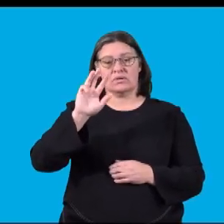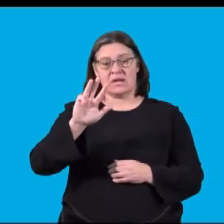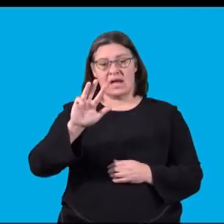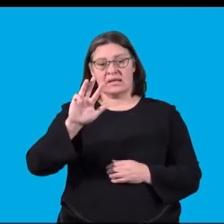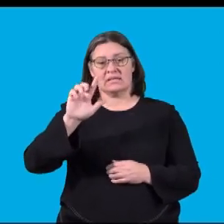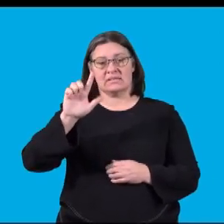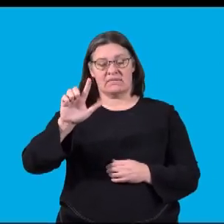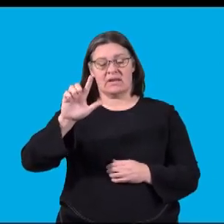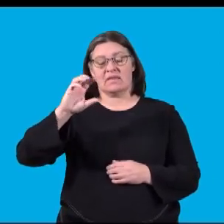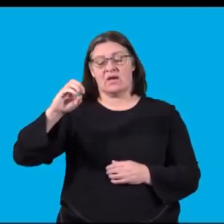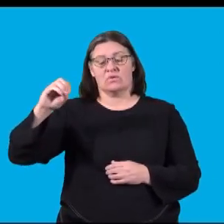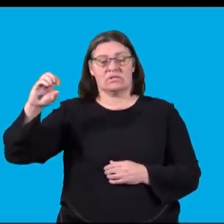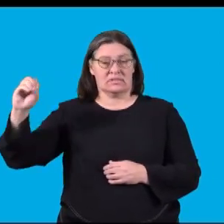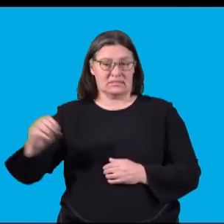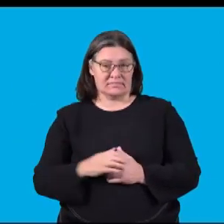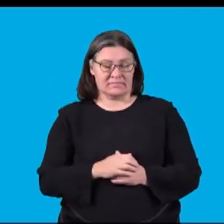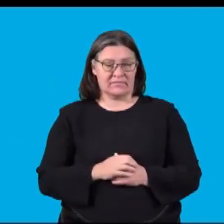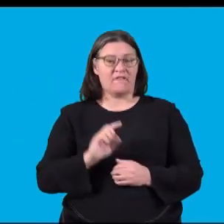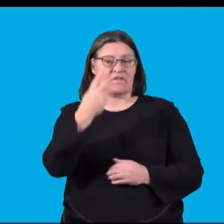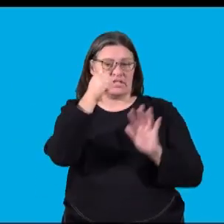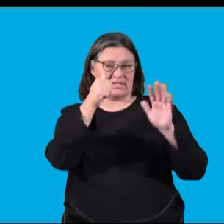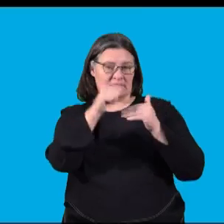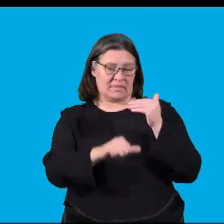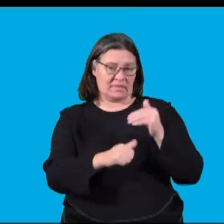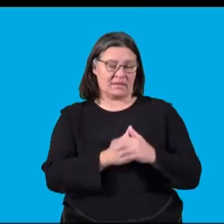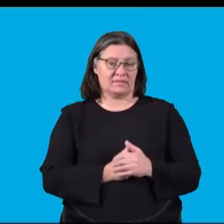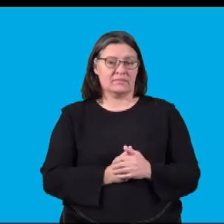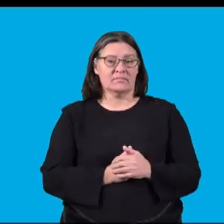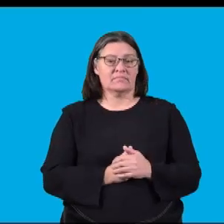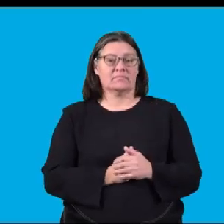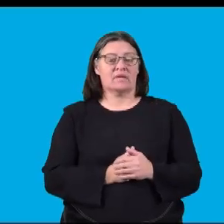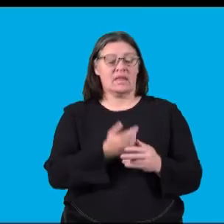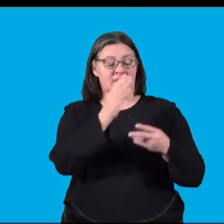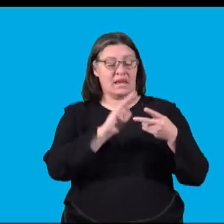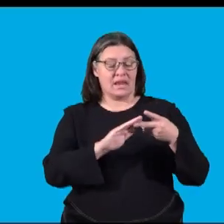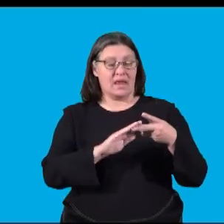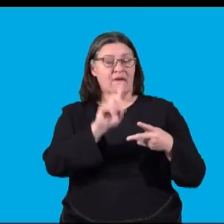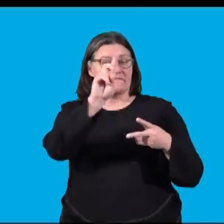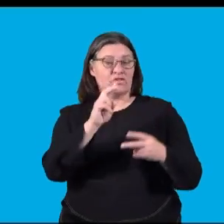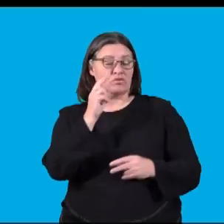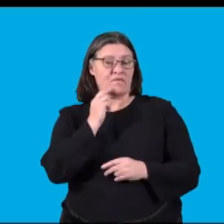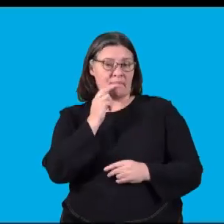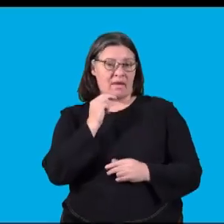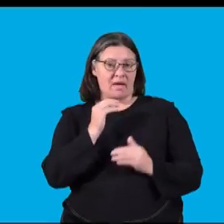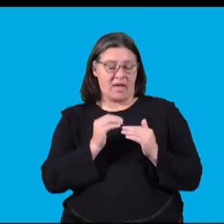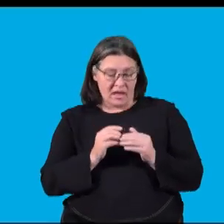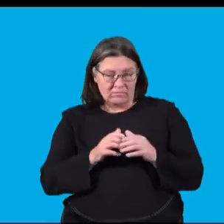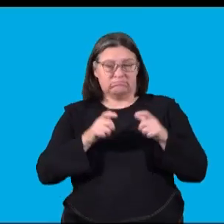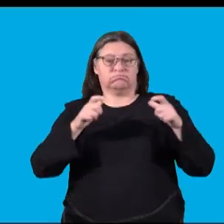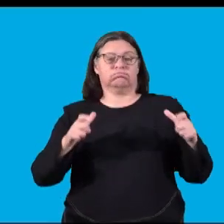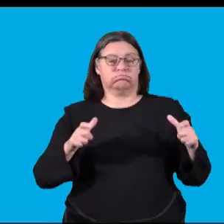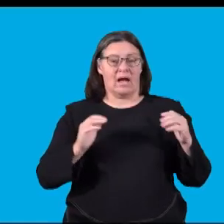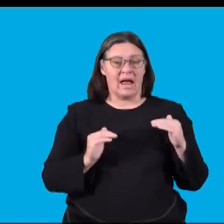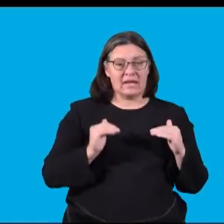297,000 for the first 6 months. And then it increased on the 1st